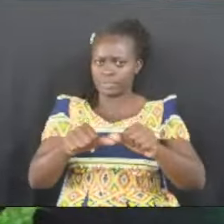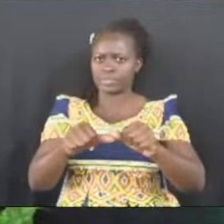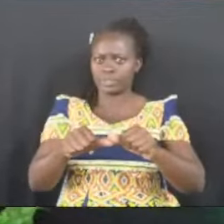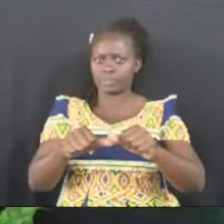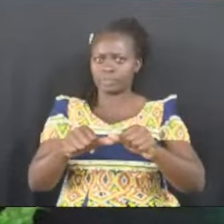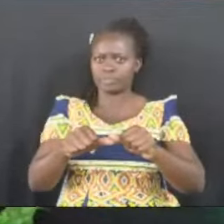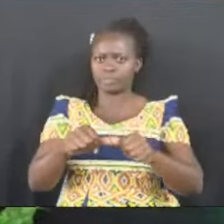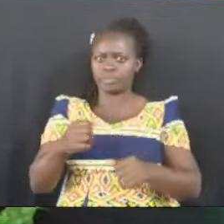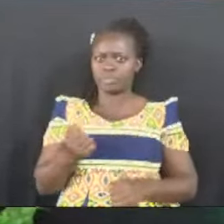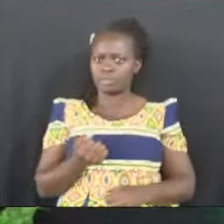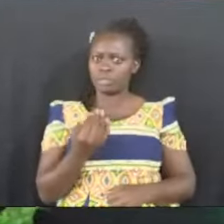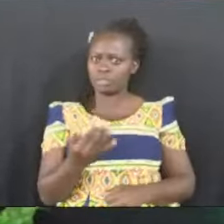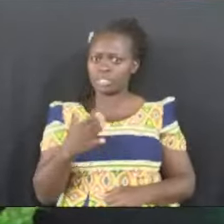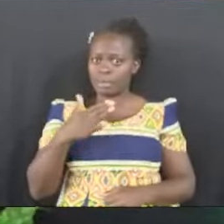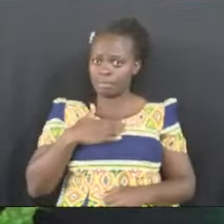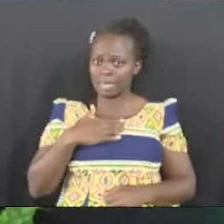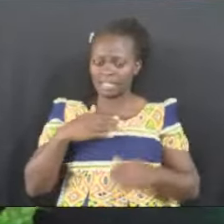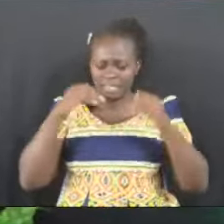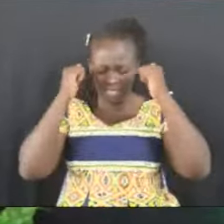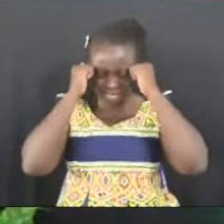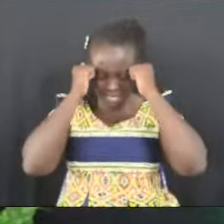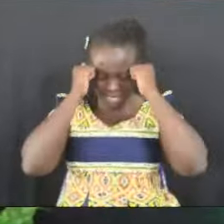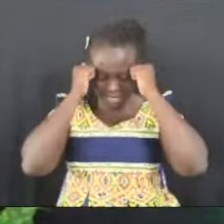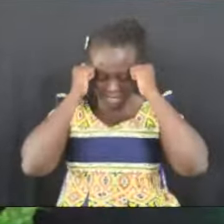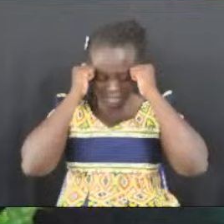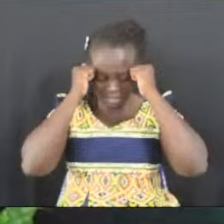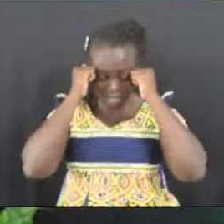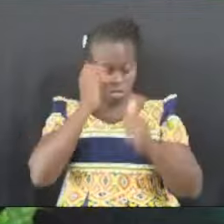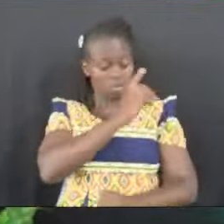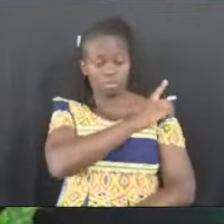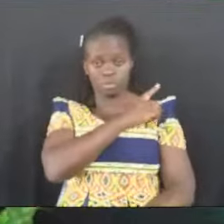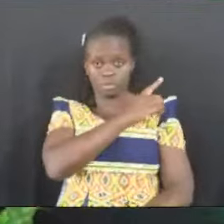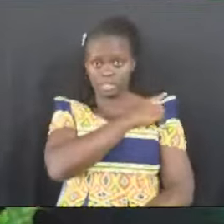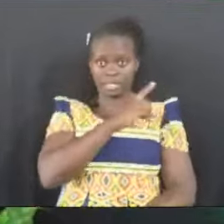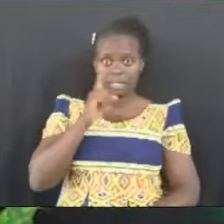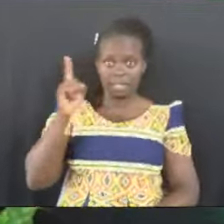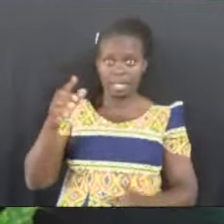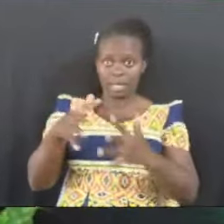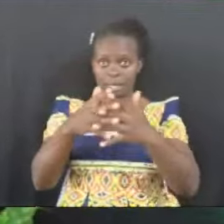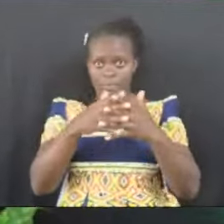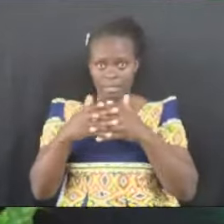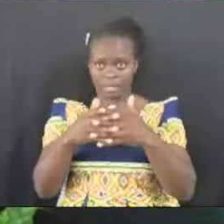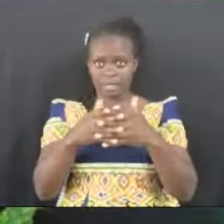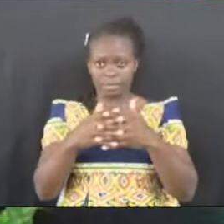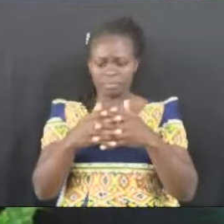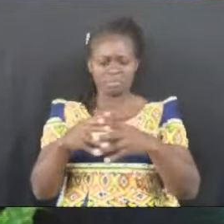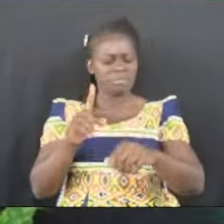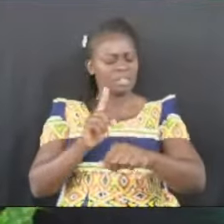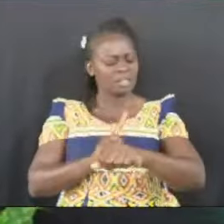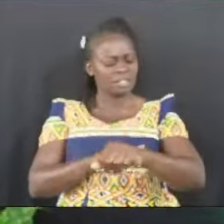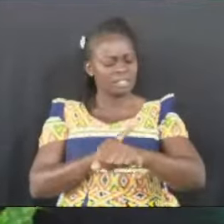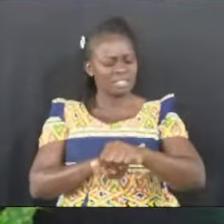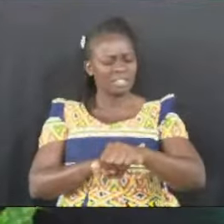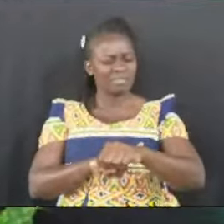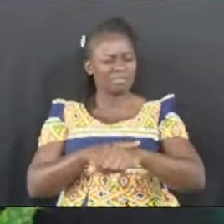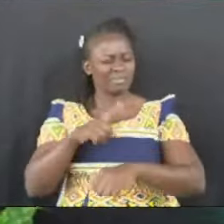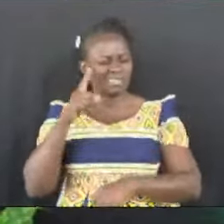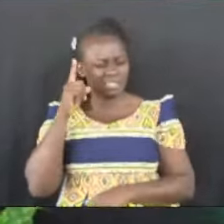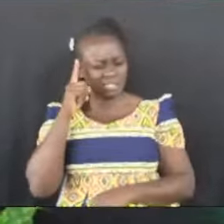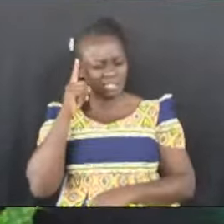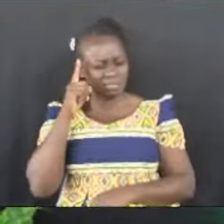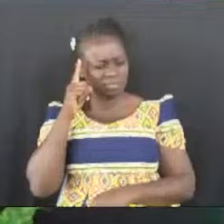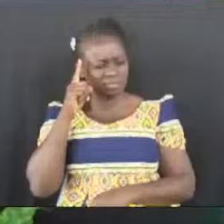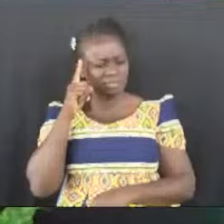medicine in California. And when she heard that I was